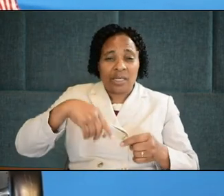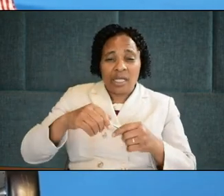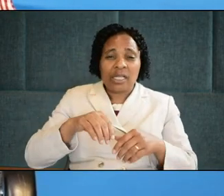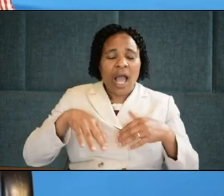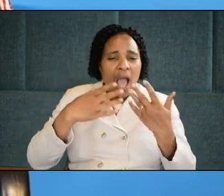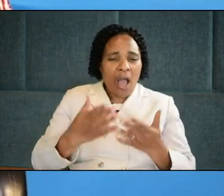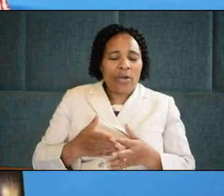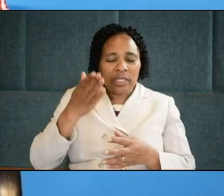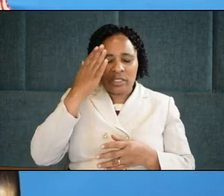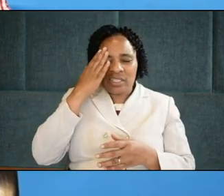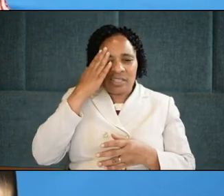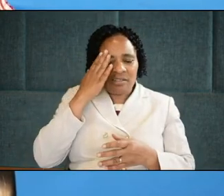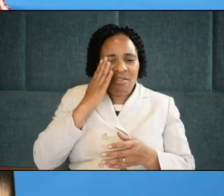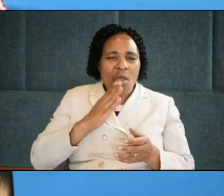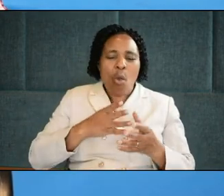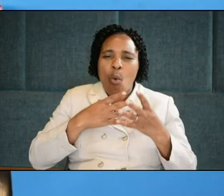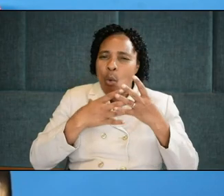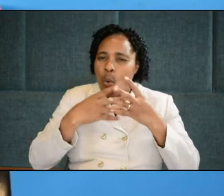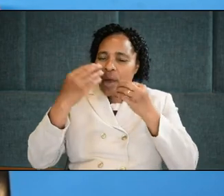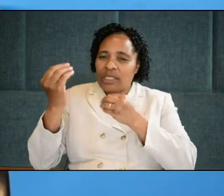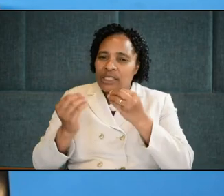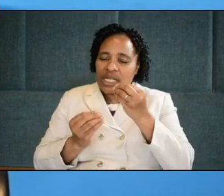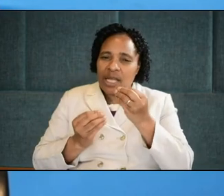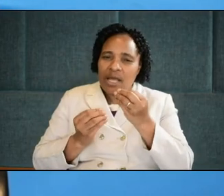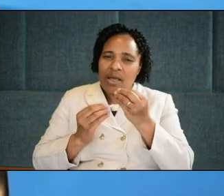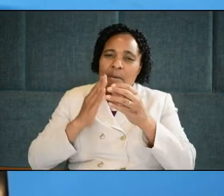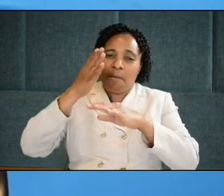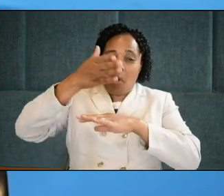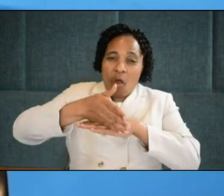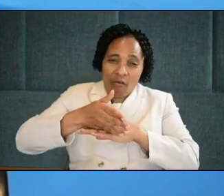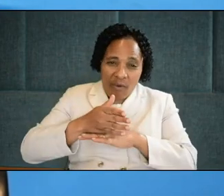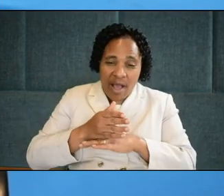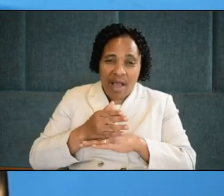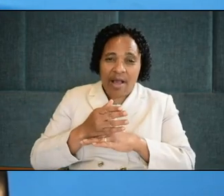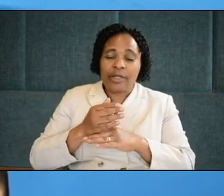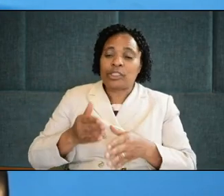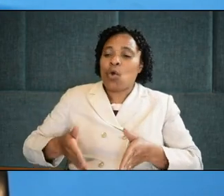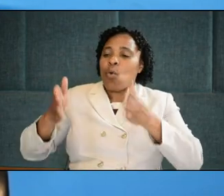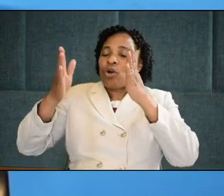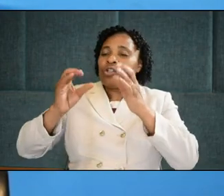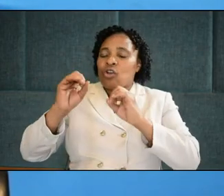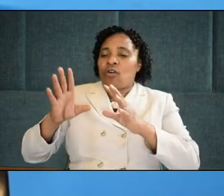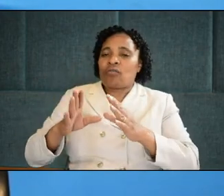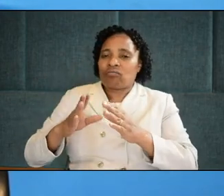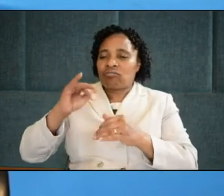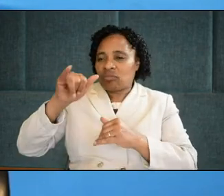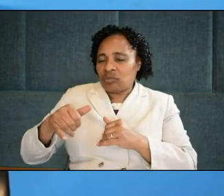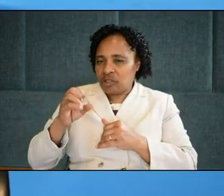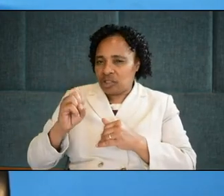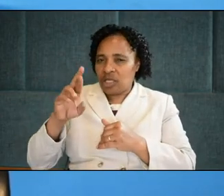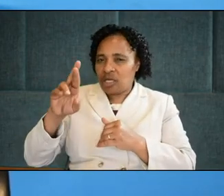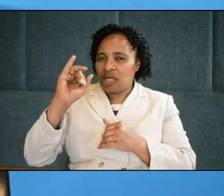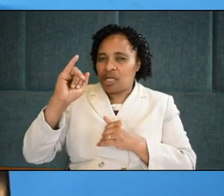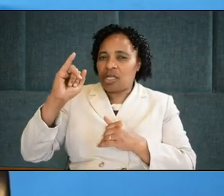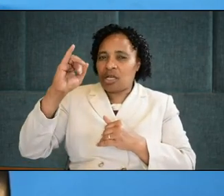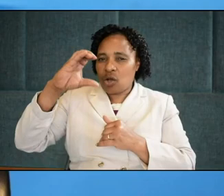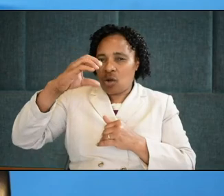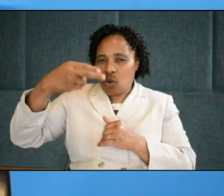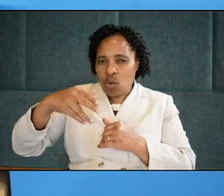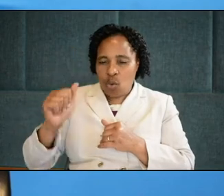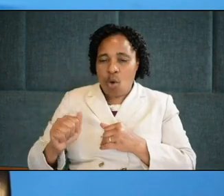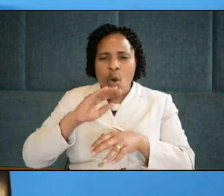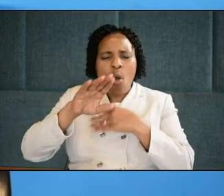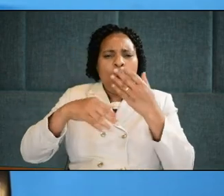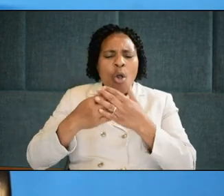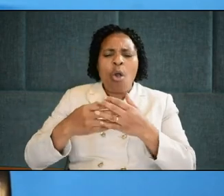got behind the walls of Jericho. And when they got behind the walls of Jericho, all the inhabitants living in